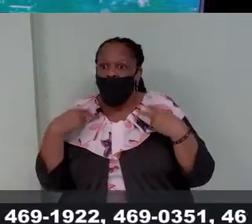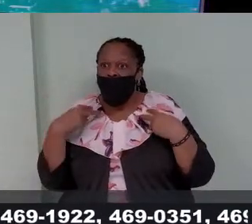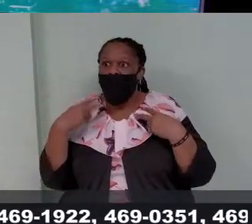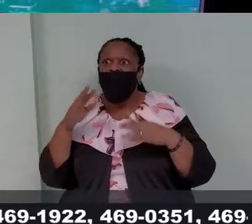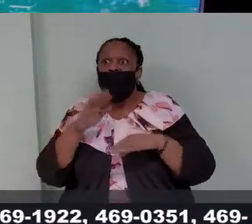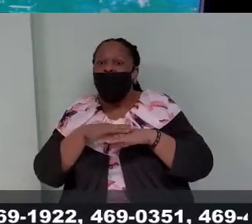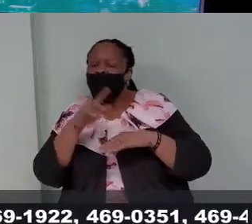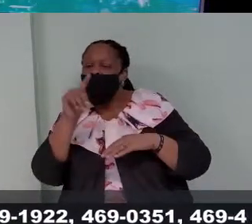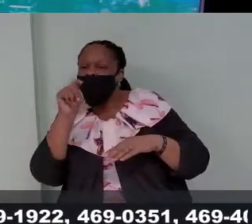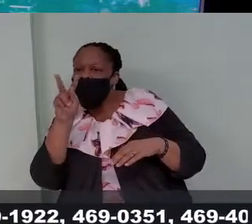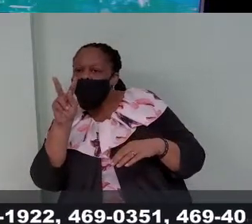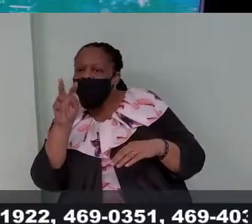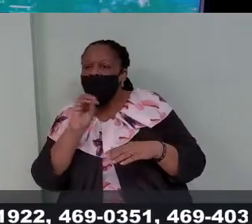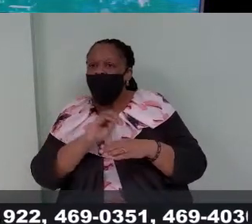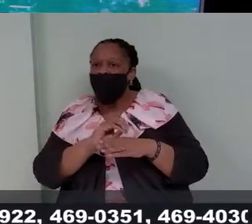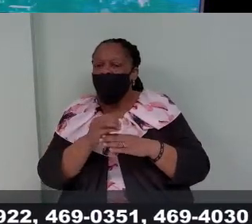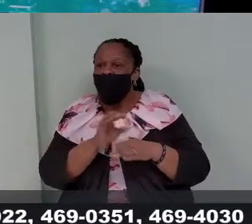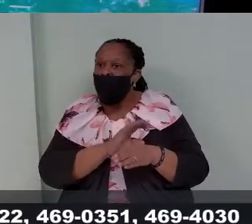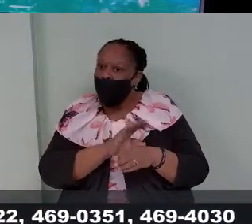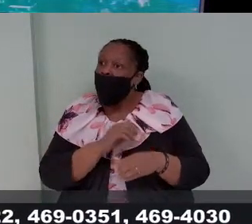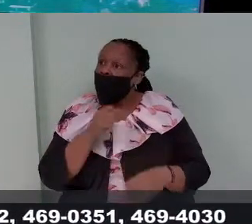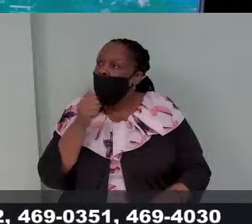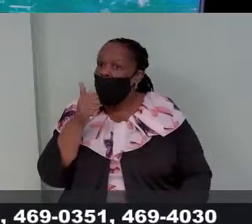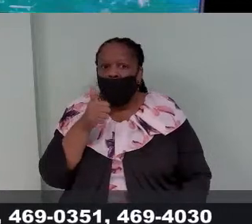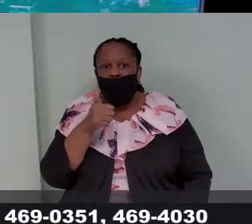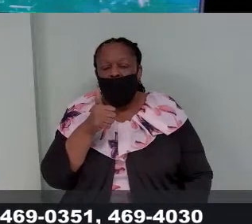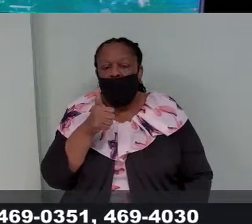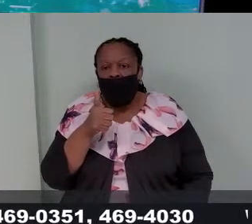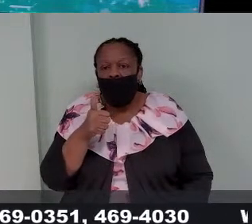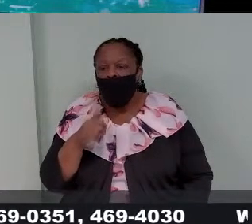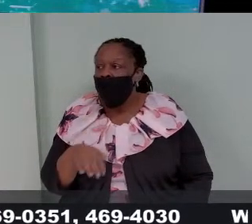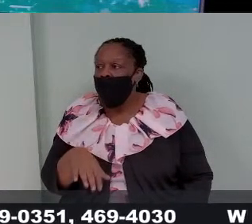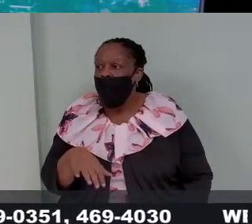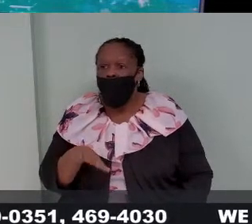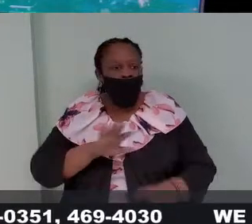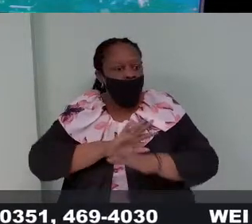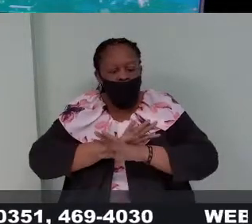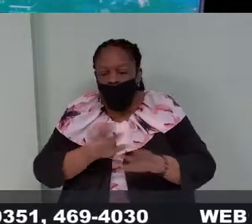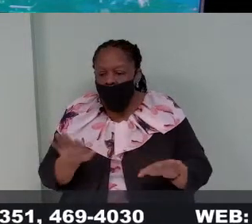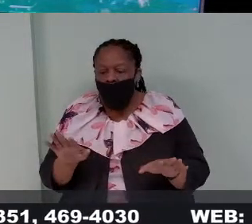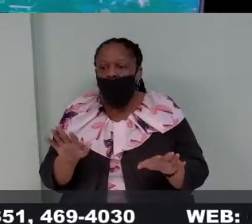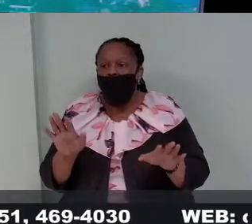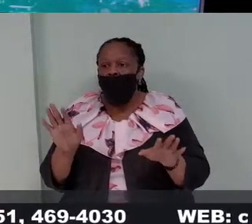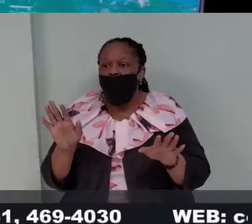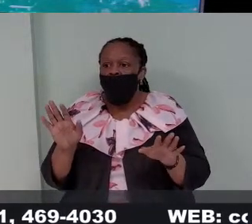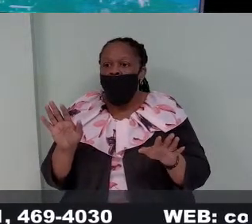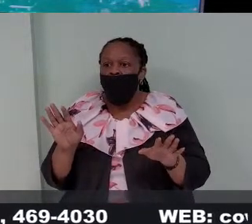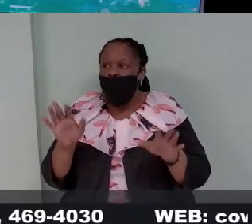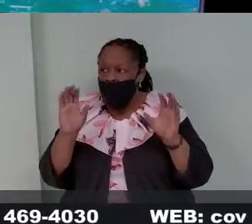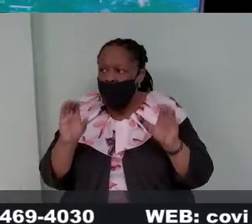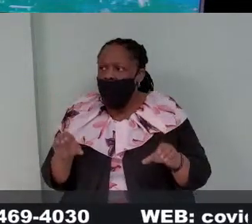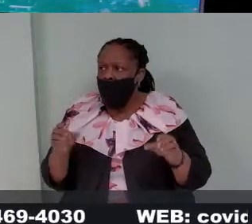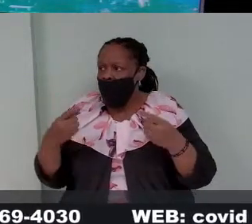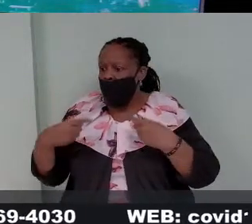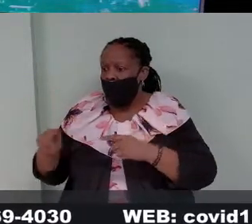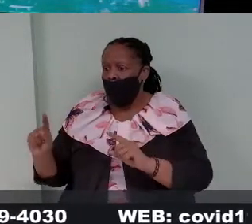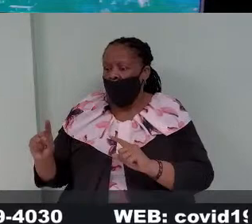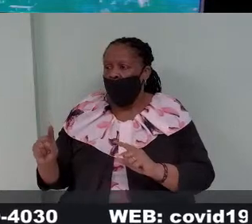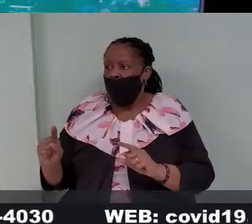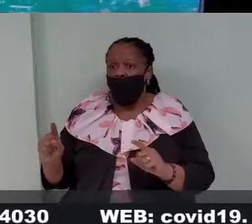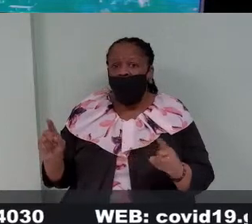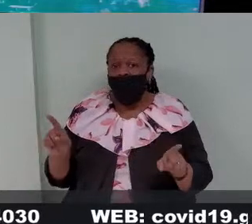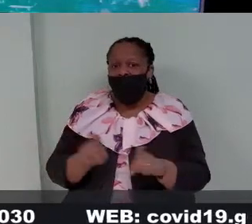in-person events. We need to make sure that we don't get carried away and we come out of Christmas and December, and in January we end up the way St.